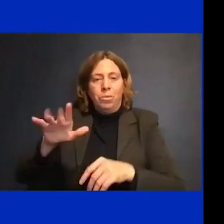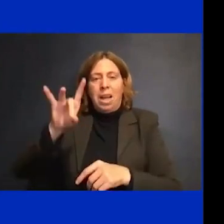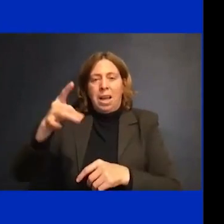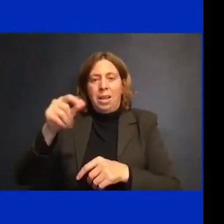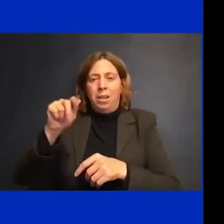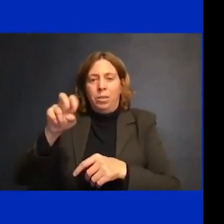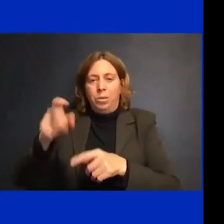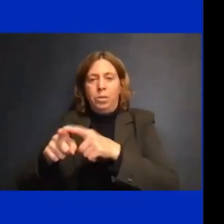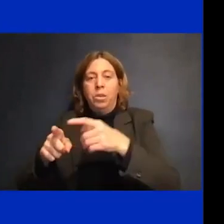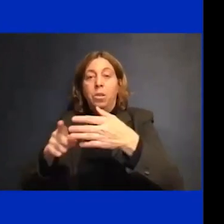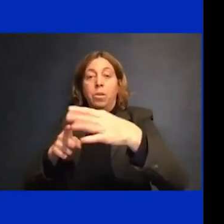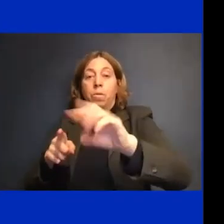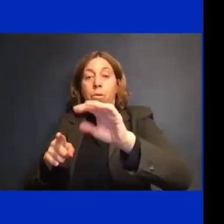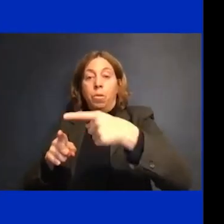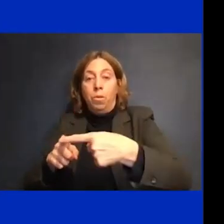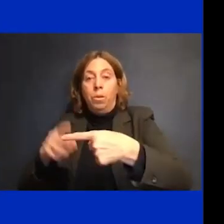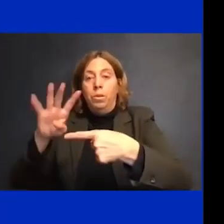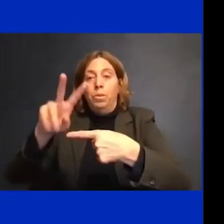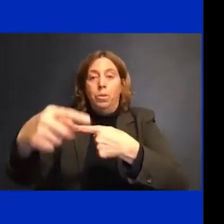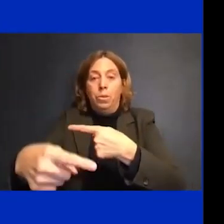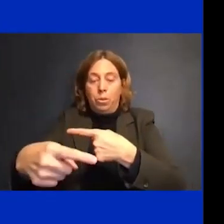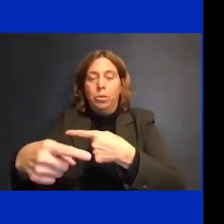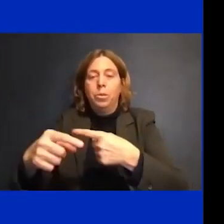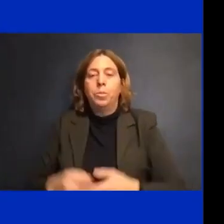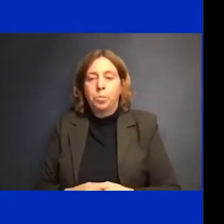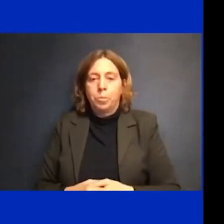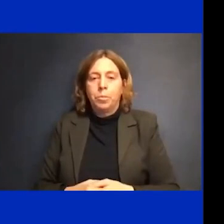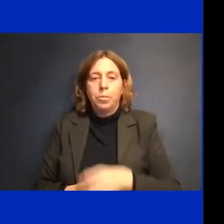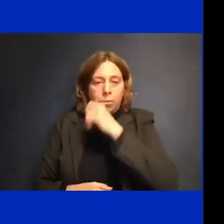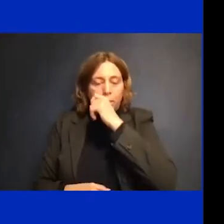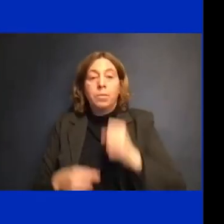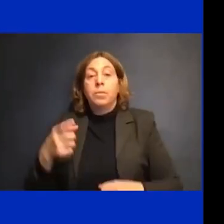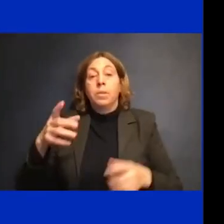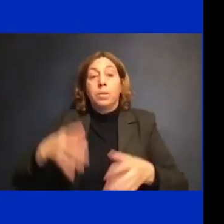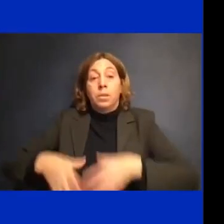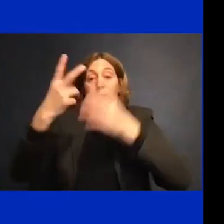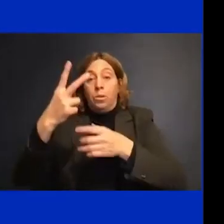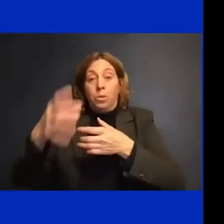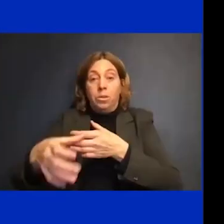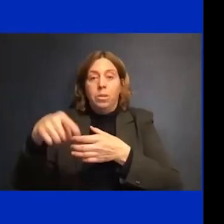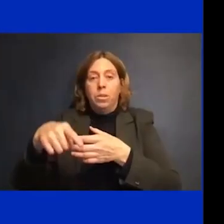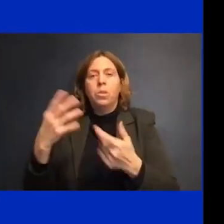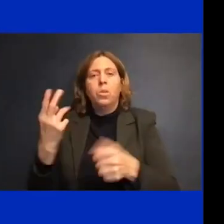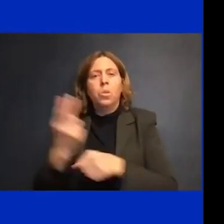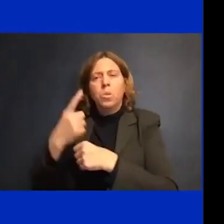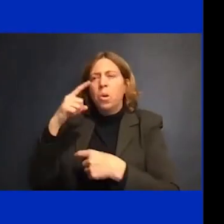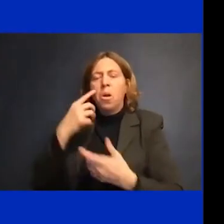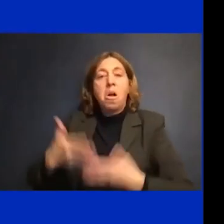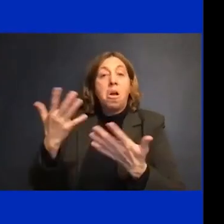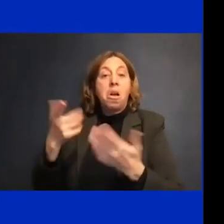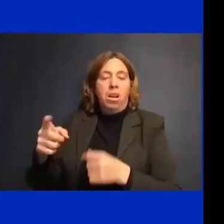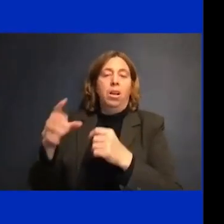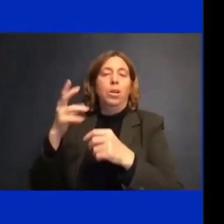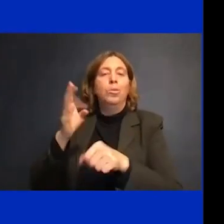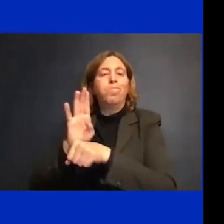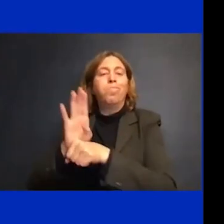between 40th Street and 42nd Street. The 2 towers are proposed as commercial offices. Tower 1